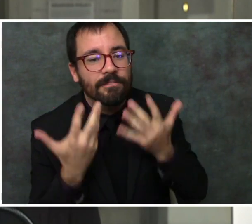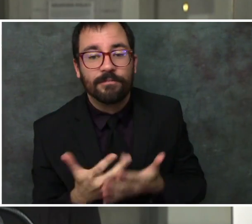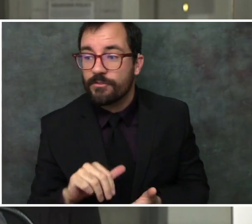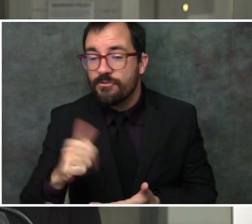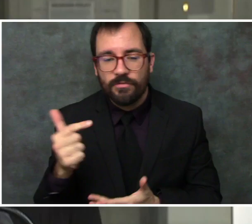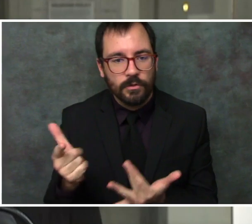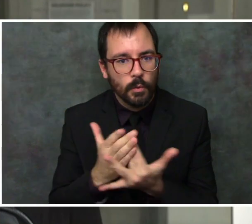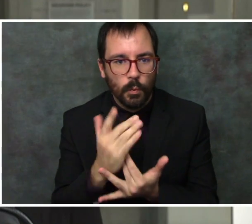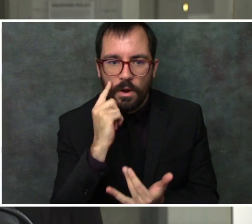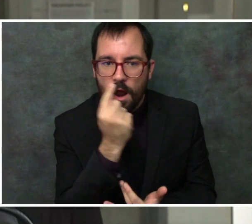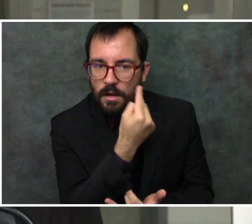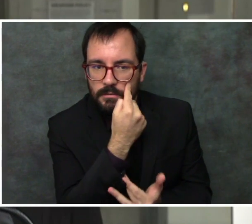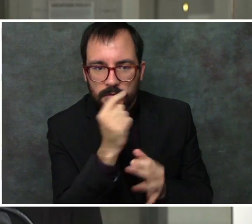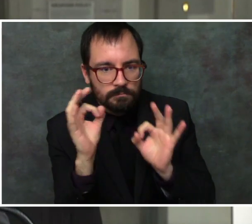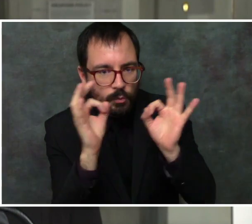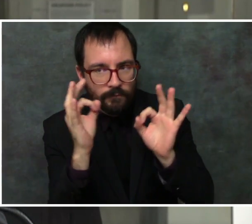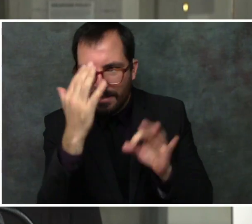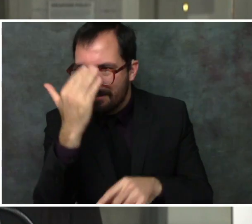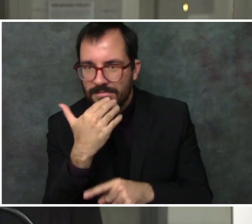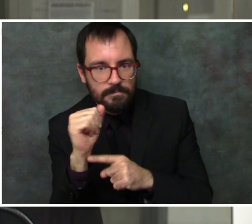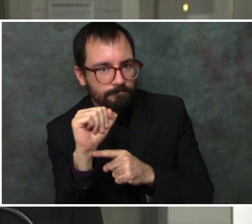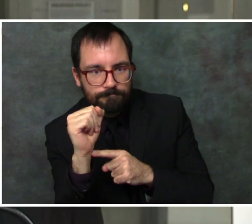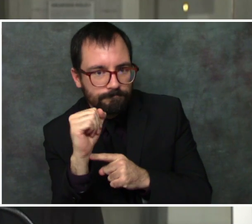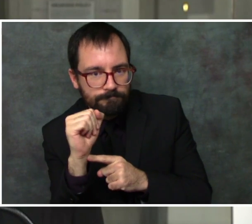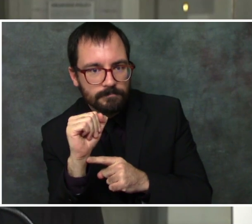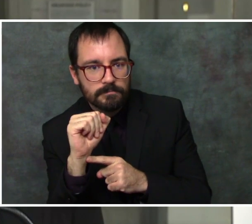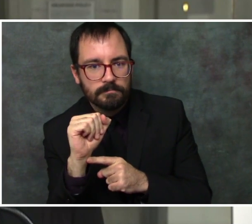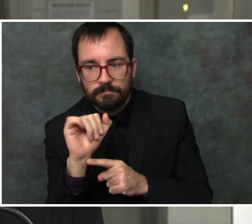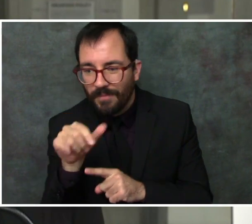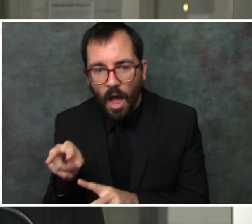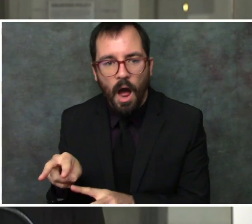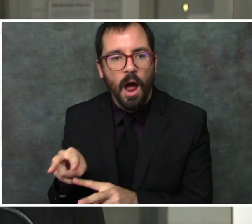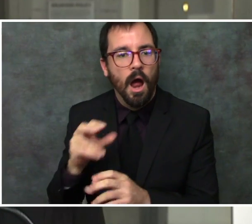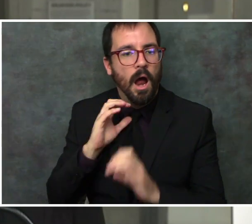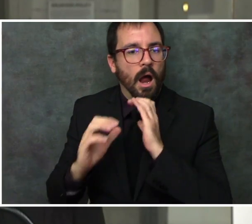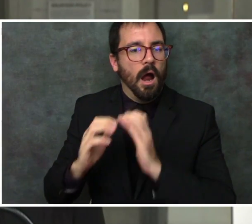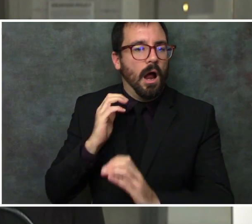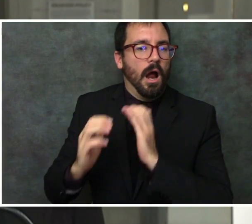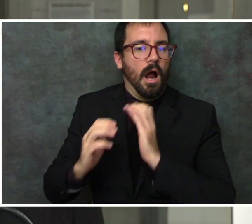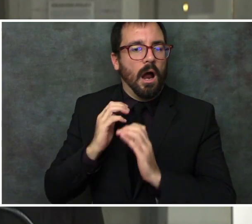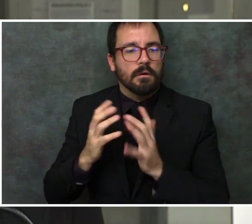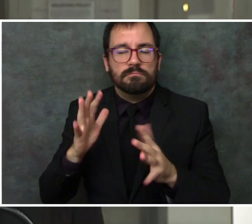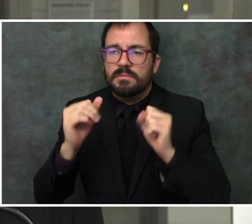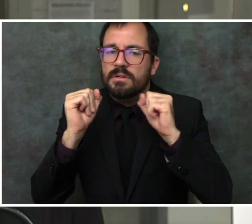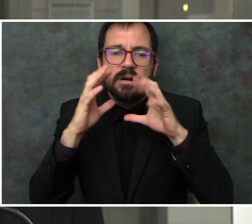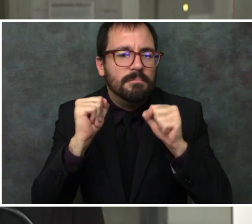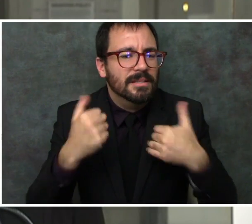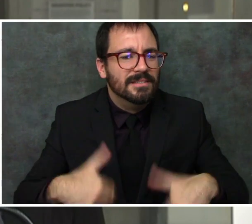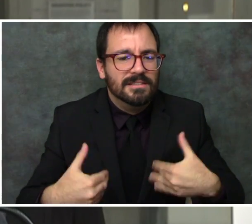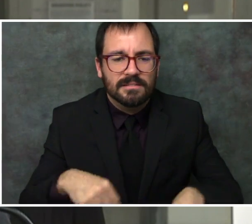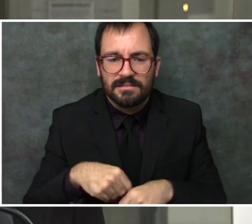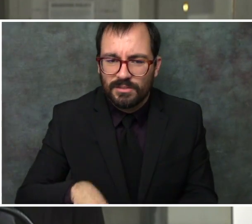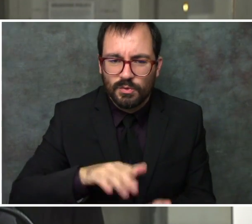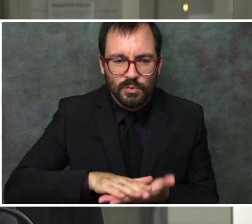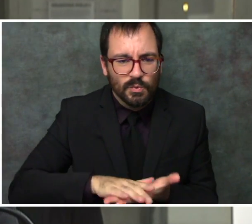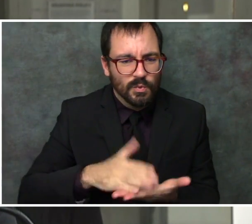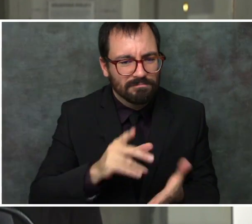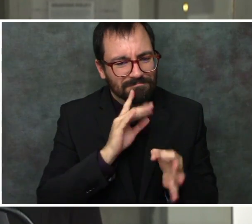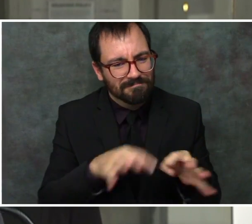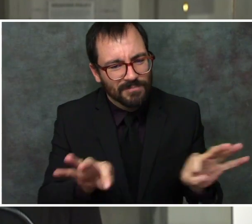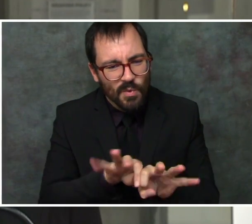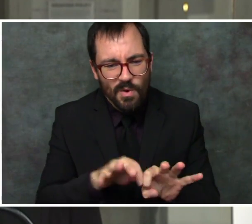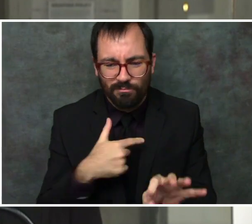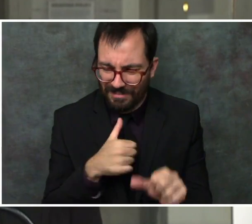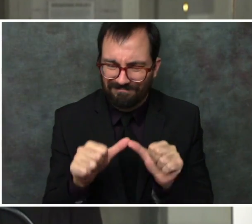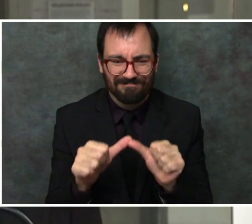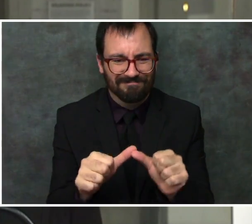Amazing things are happening in our schools. It's important for us that we continue to have those amazing things happen to our schools, in our schools, and to allow families and